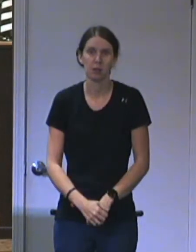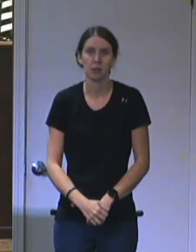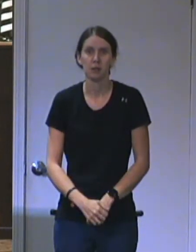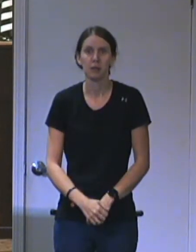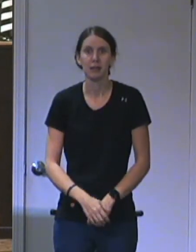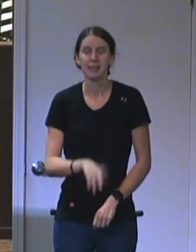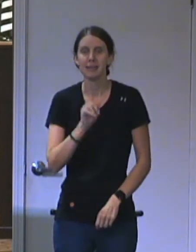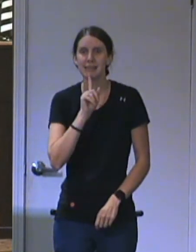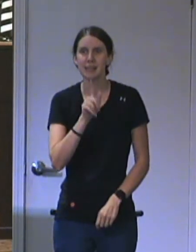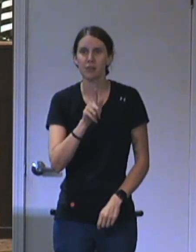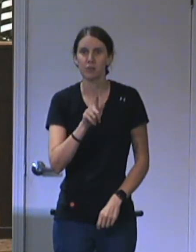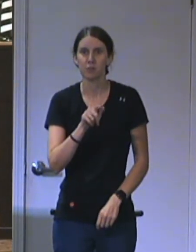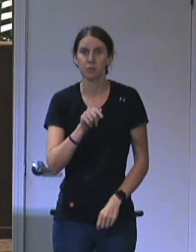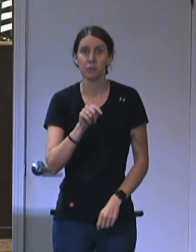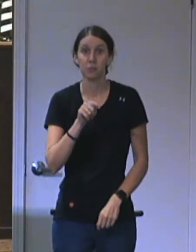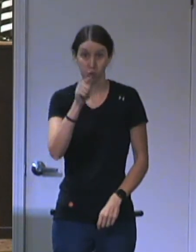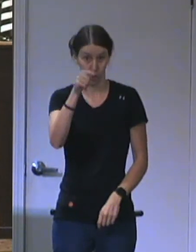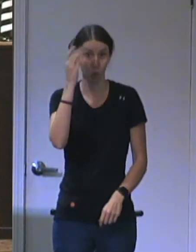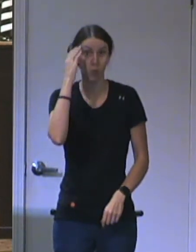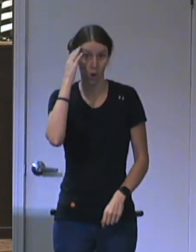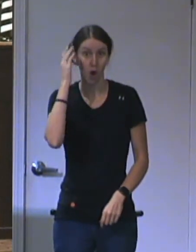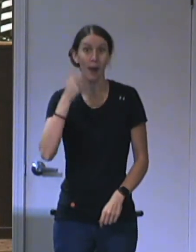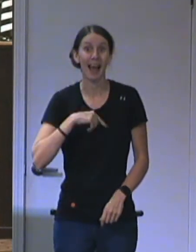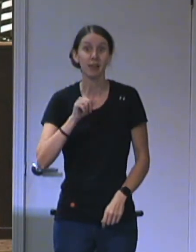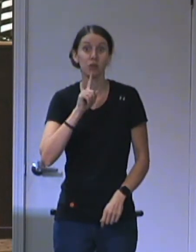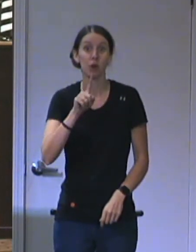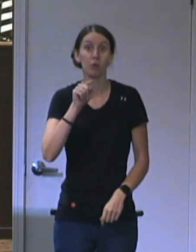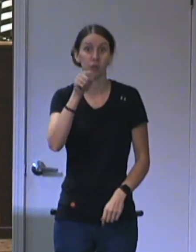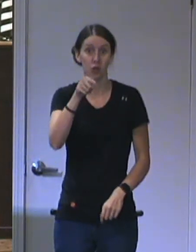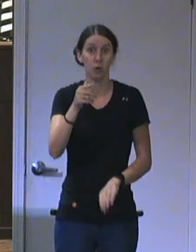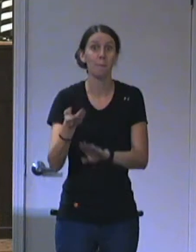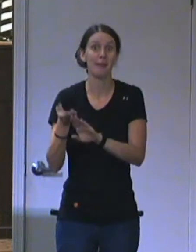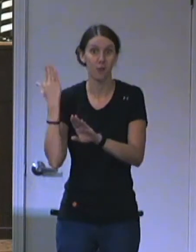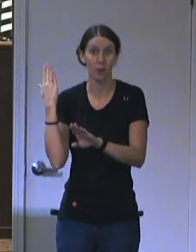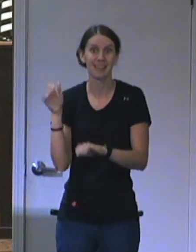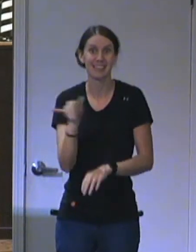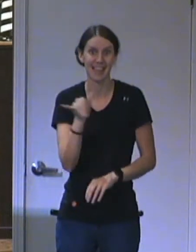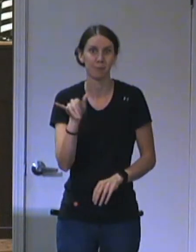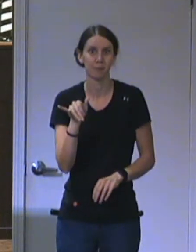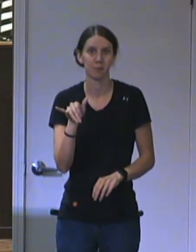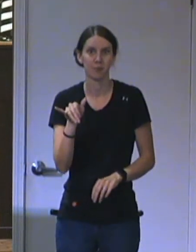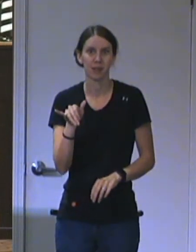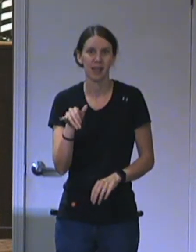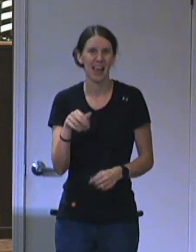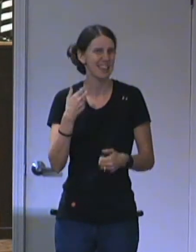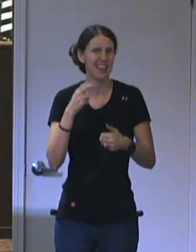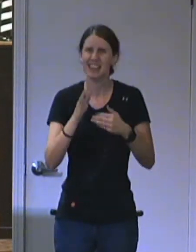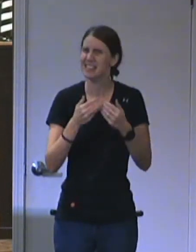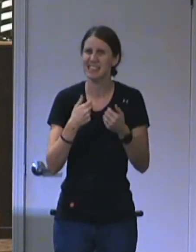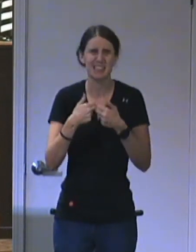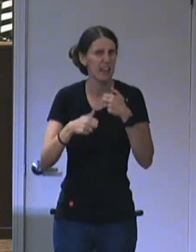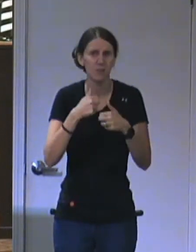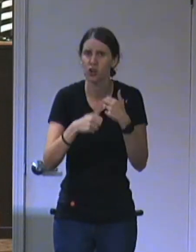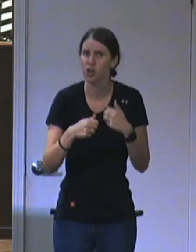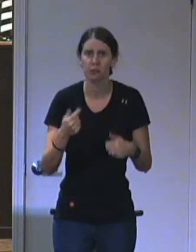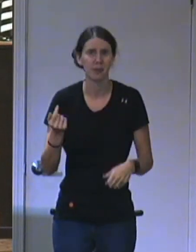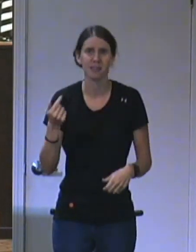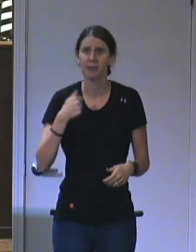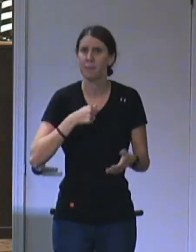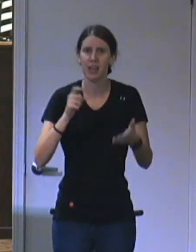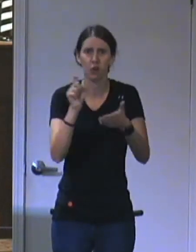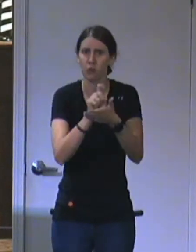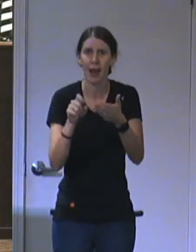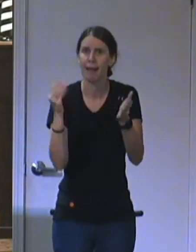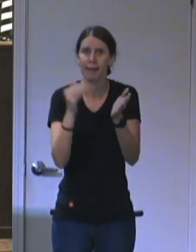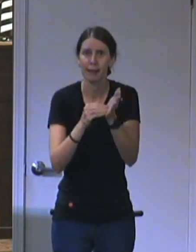And he says, you know, I've told you this all before. And it's not grievous for me to write it again